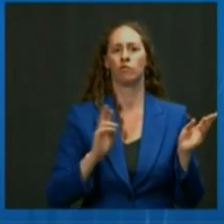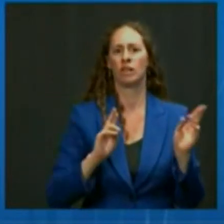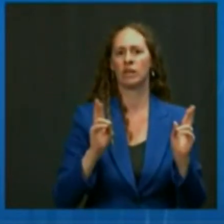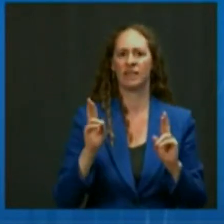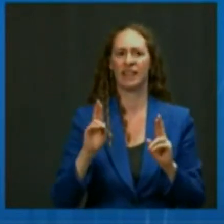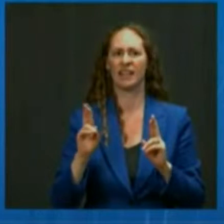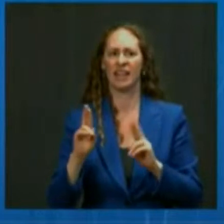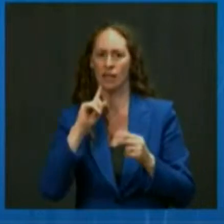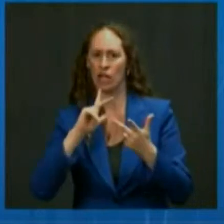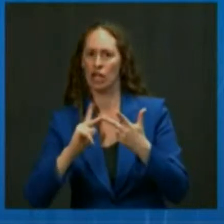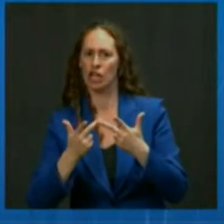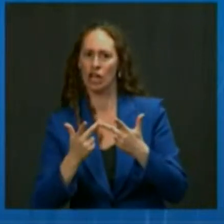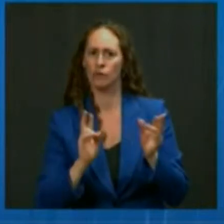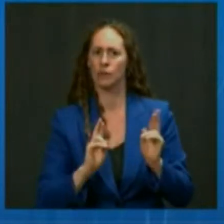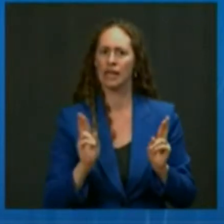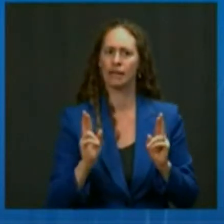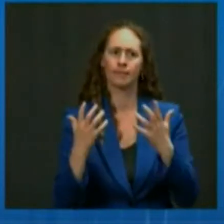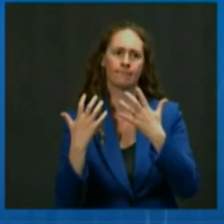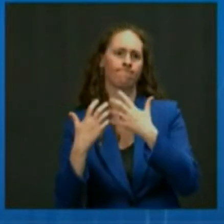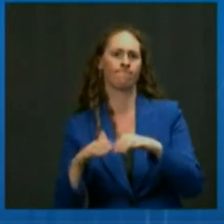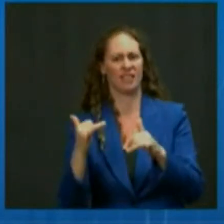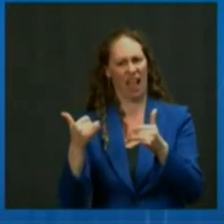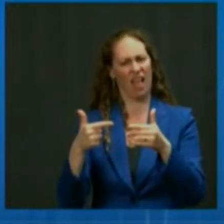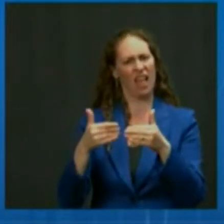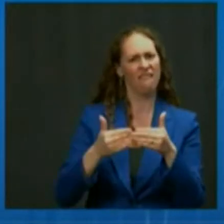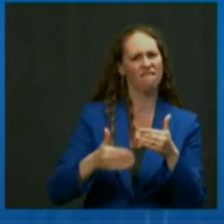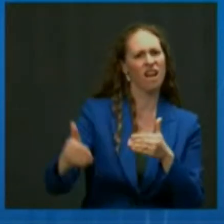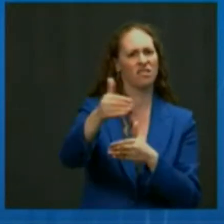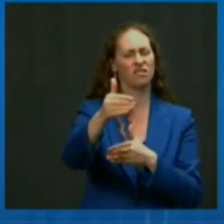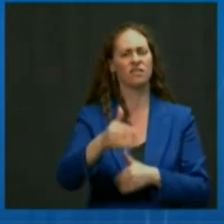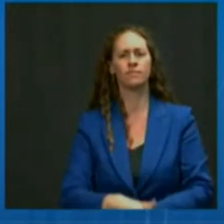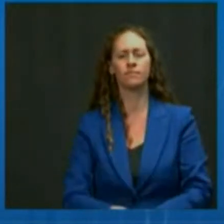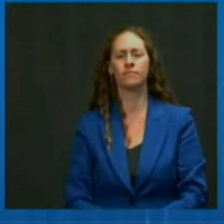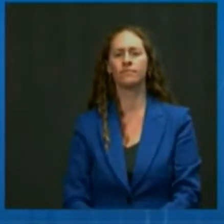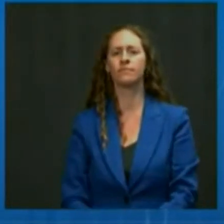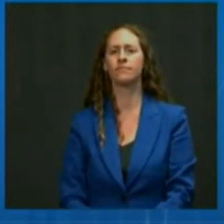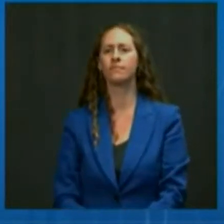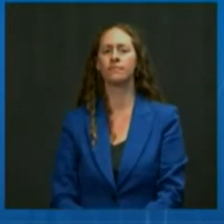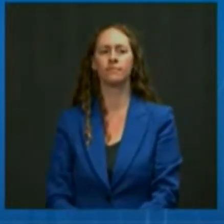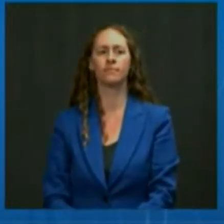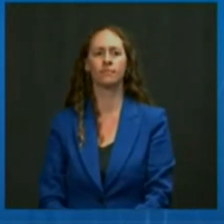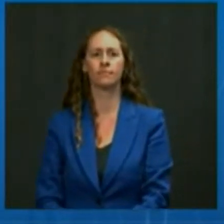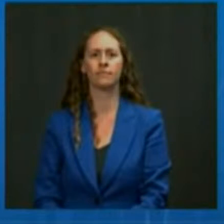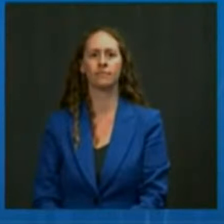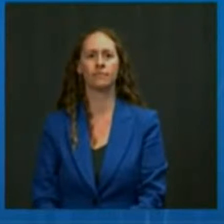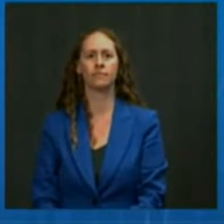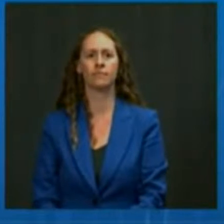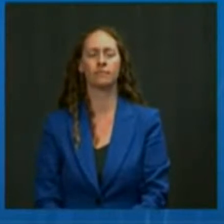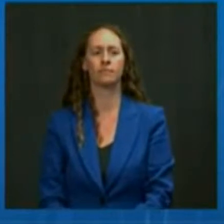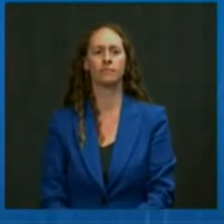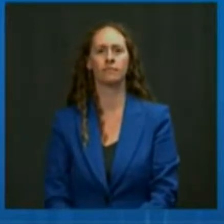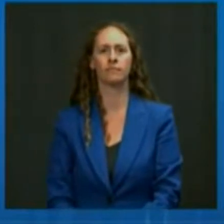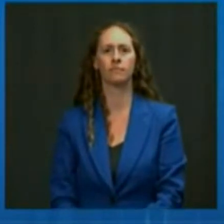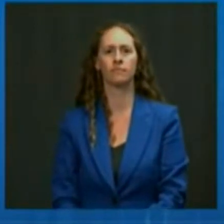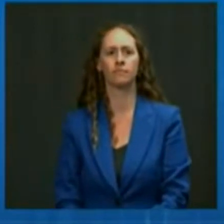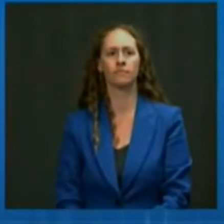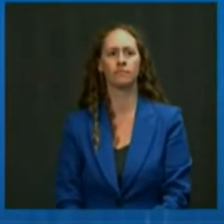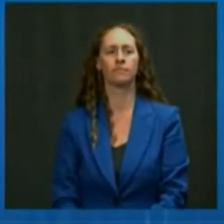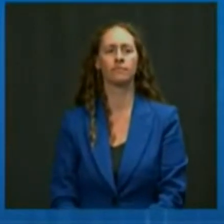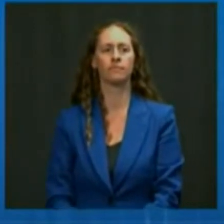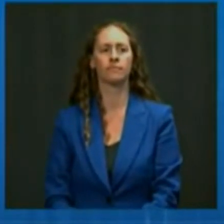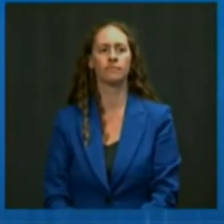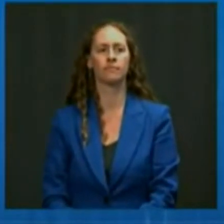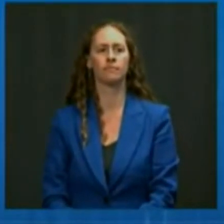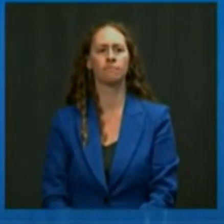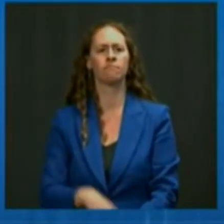this plan in advance today. So maybe I'll just add that we are very much following what ACIP provided,